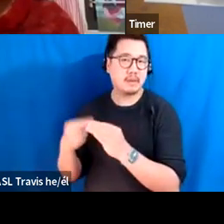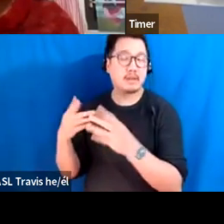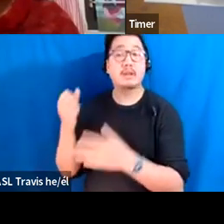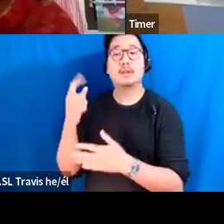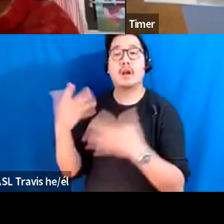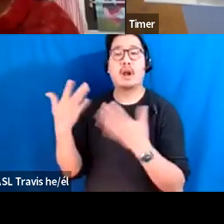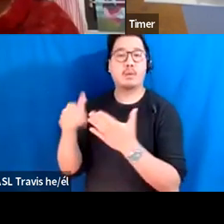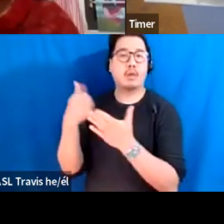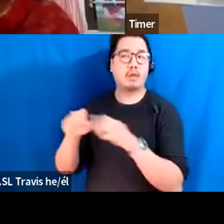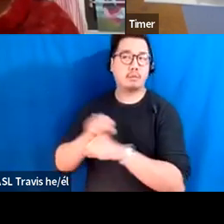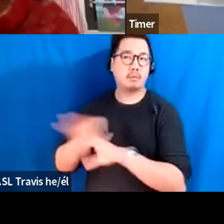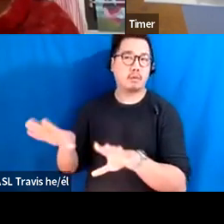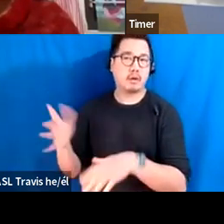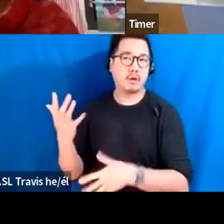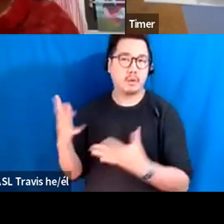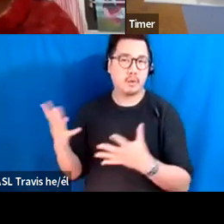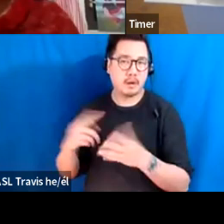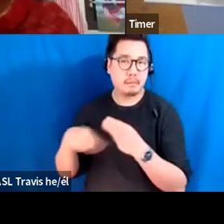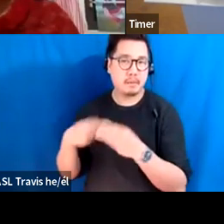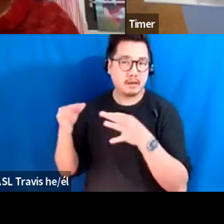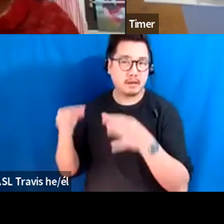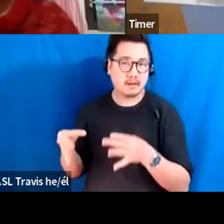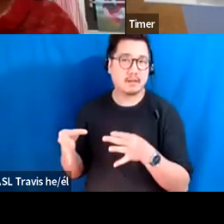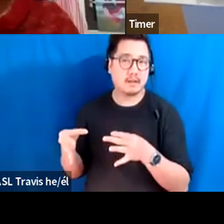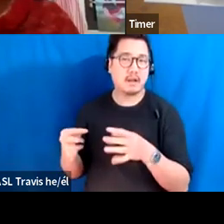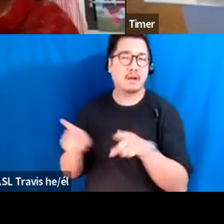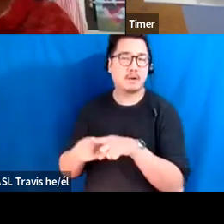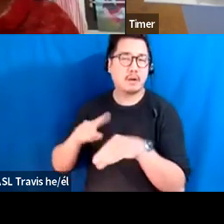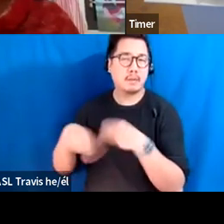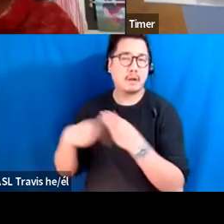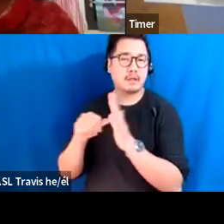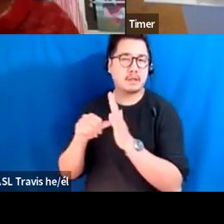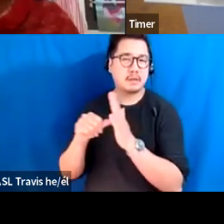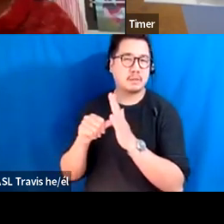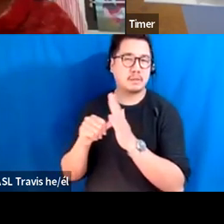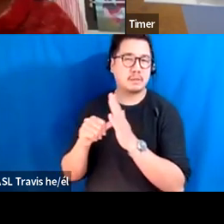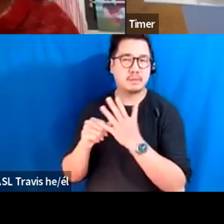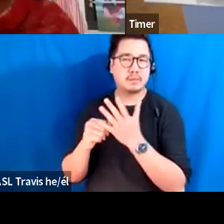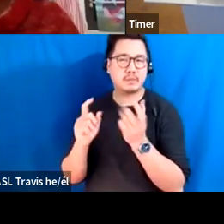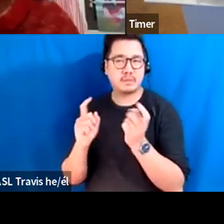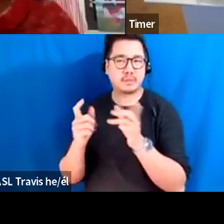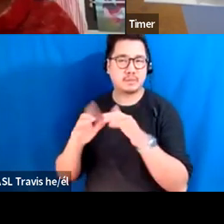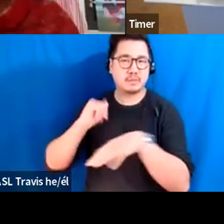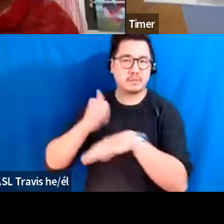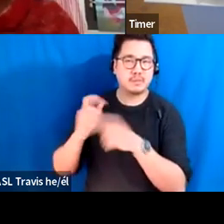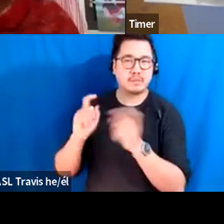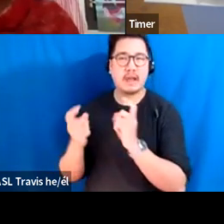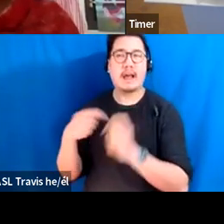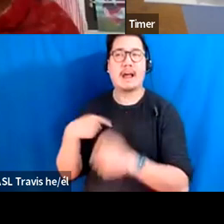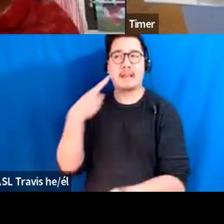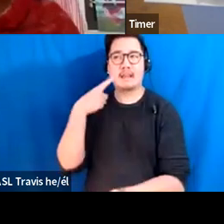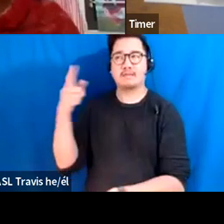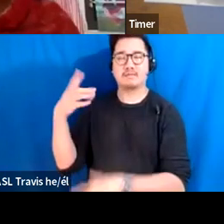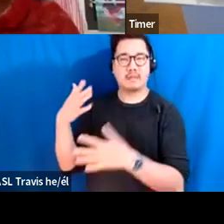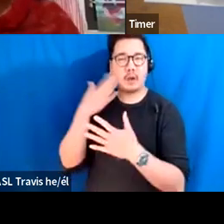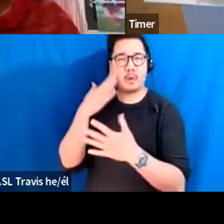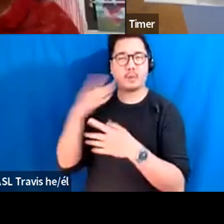to them as well about this decision in the grade configuration i know that they've had previous conversations with families about this